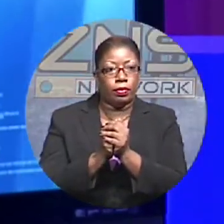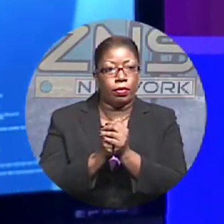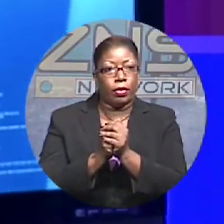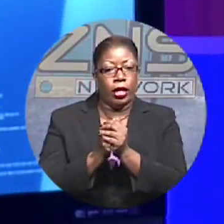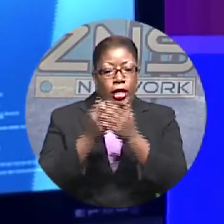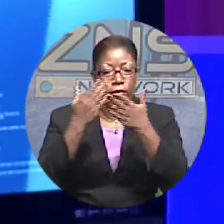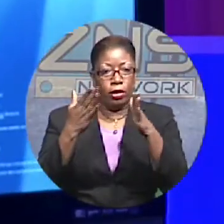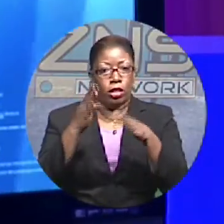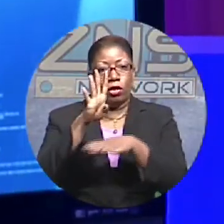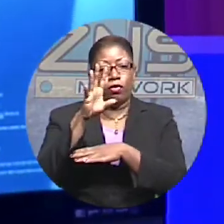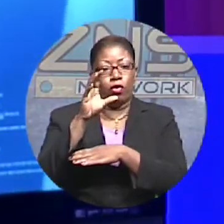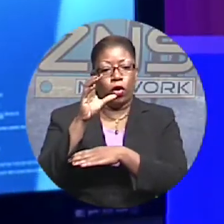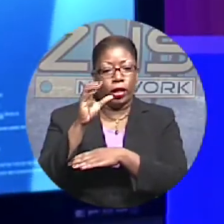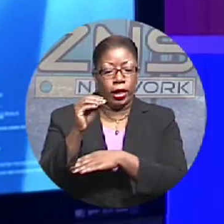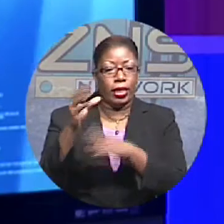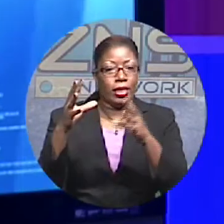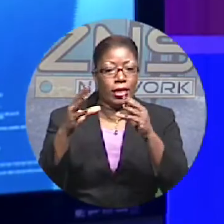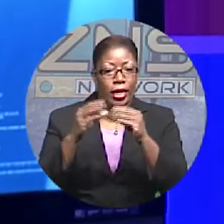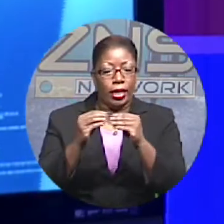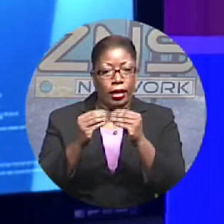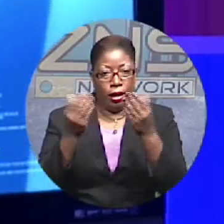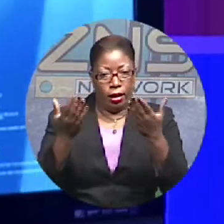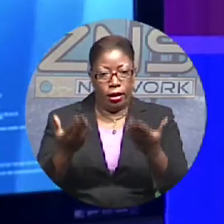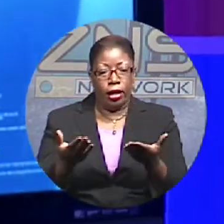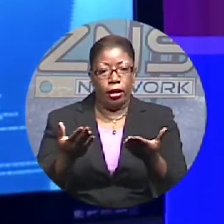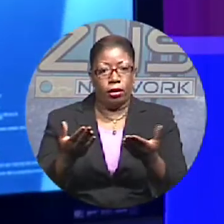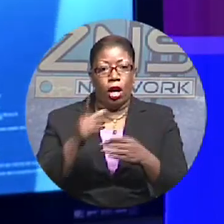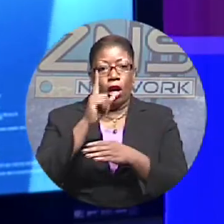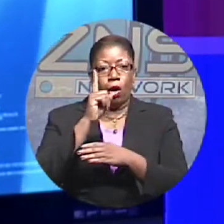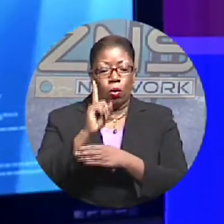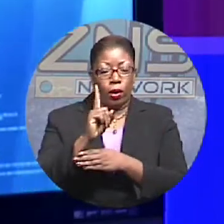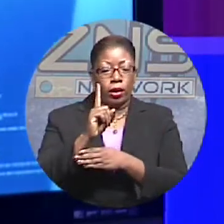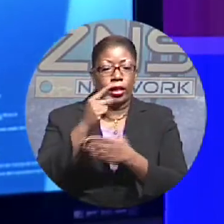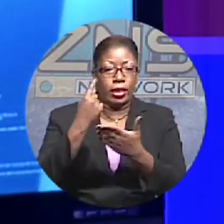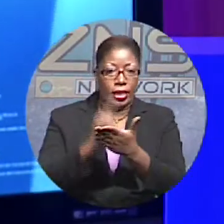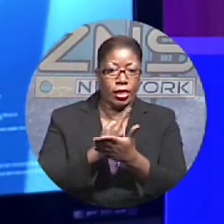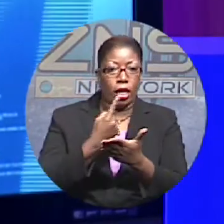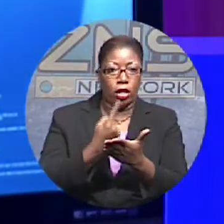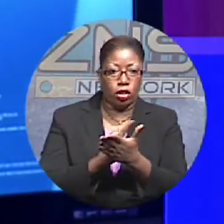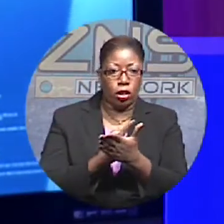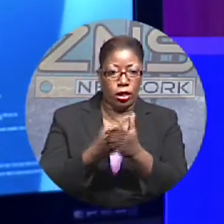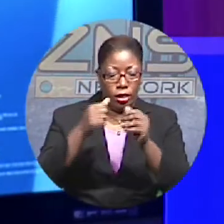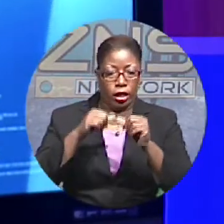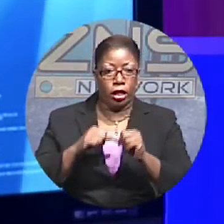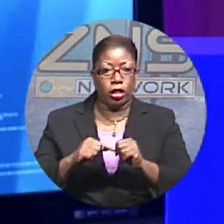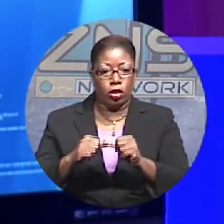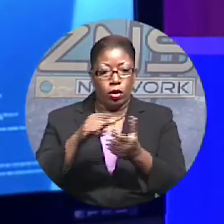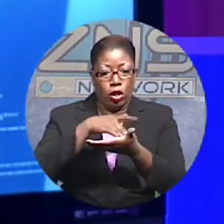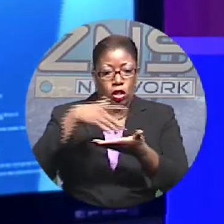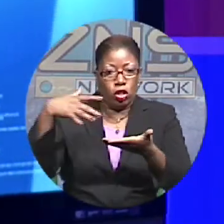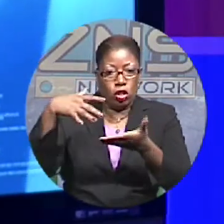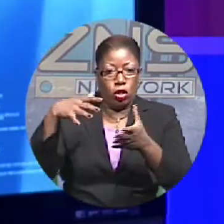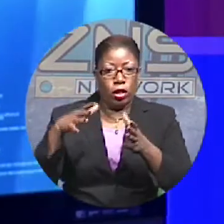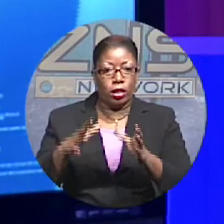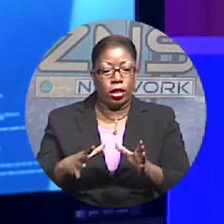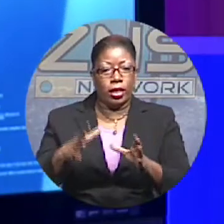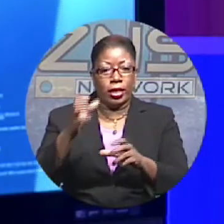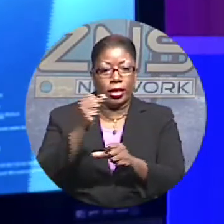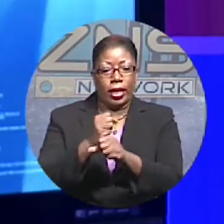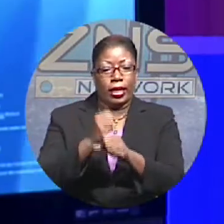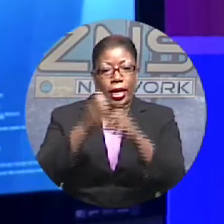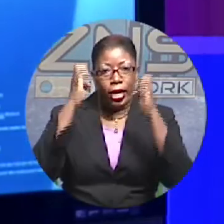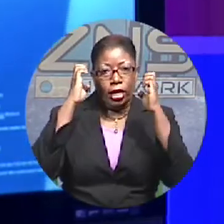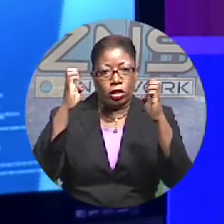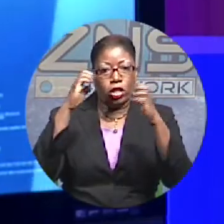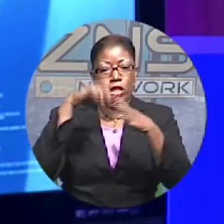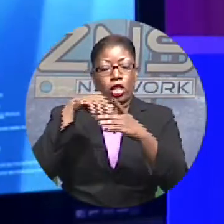40th session last week here in the capital, and one of the issues discussed focused on funding for the continuation of students accessing legal education in the